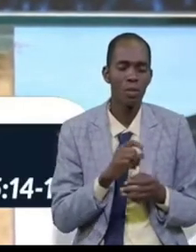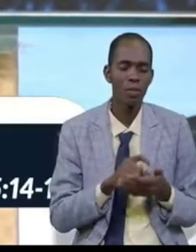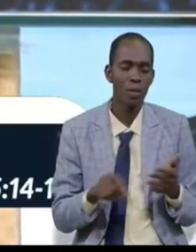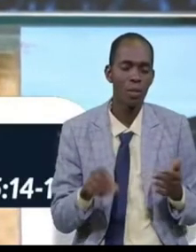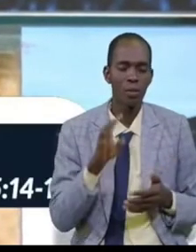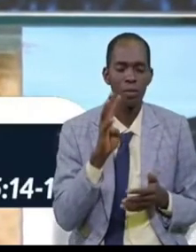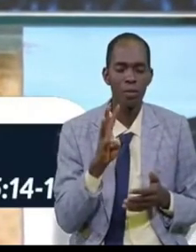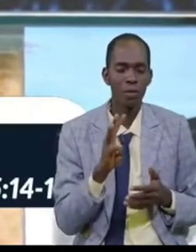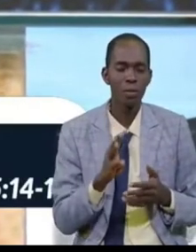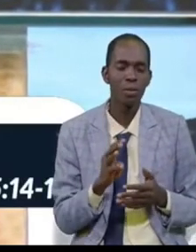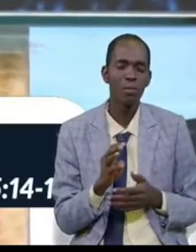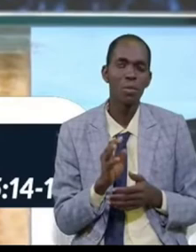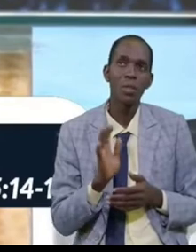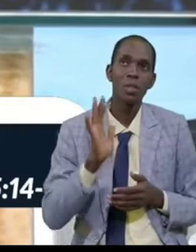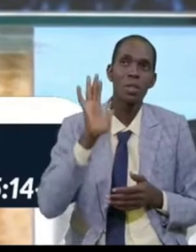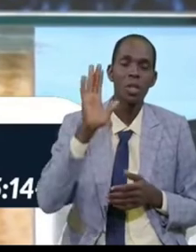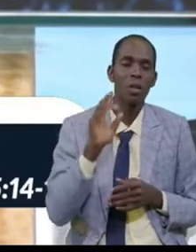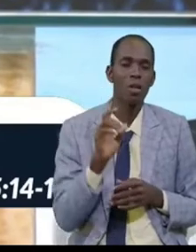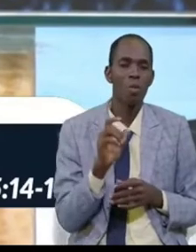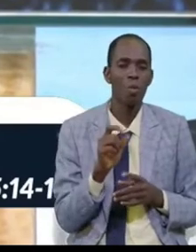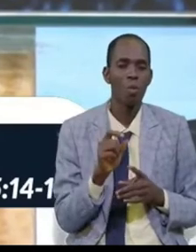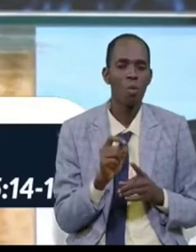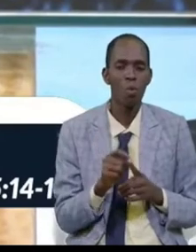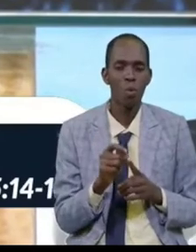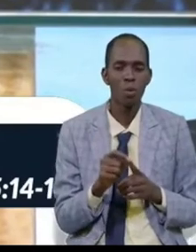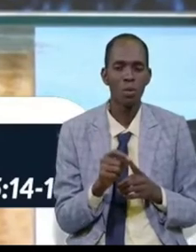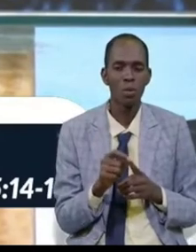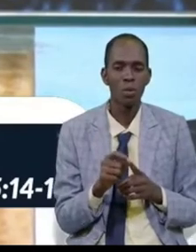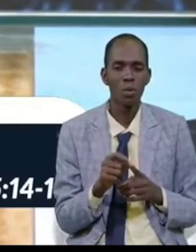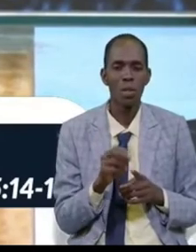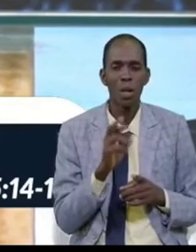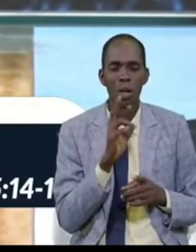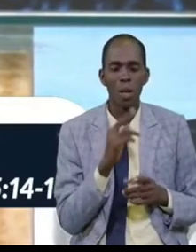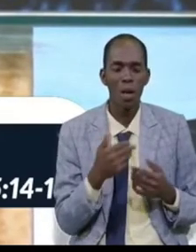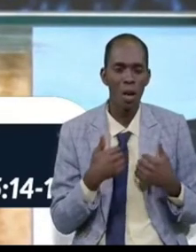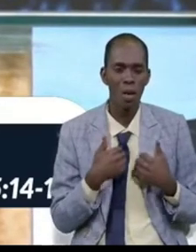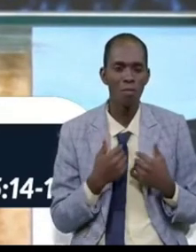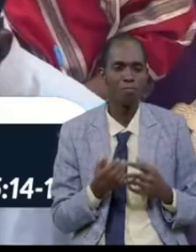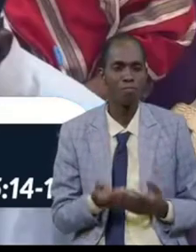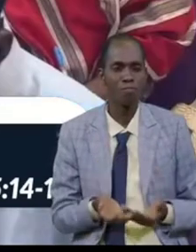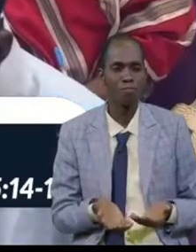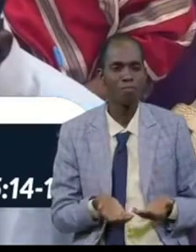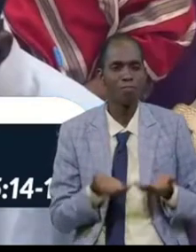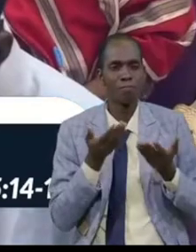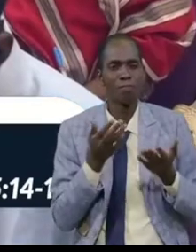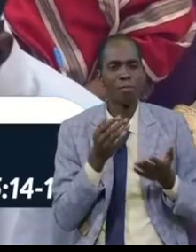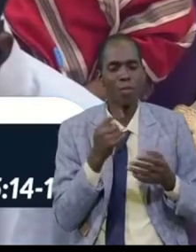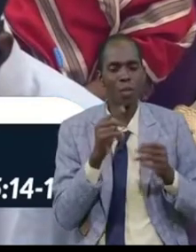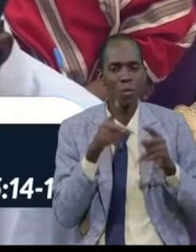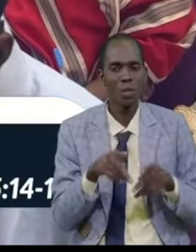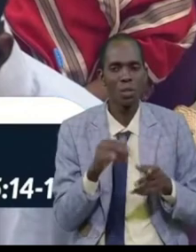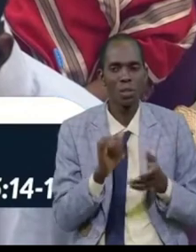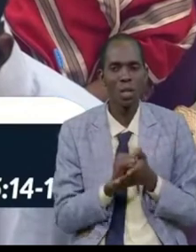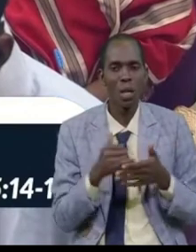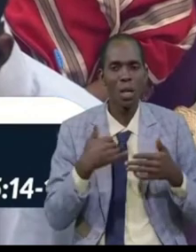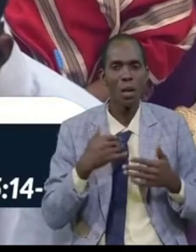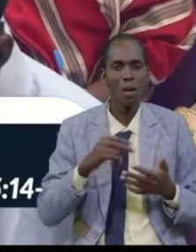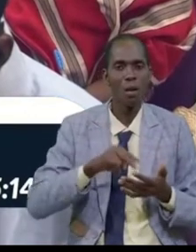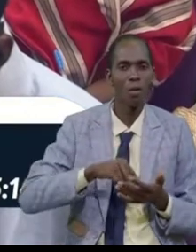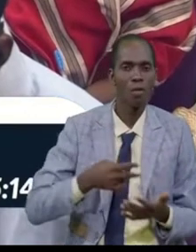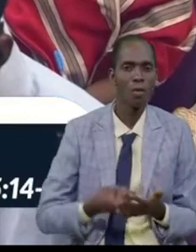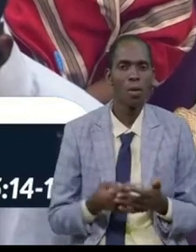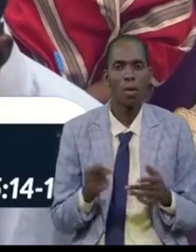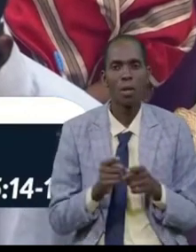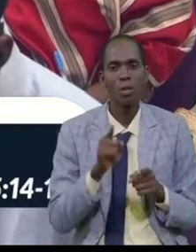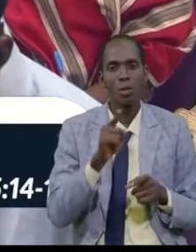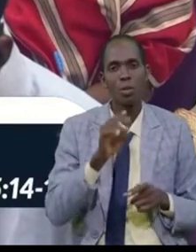4, thy words have upholding him that was falling. That's what we need to do as we